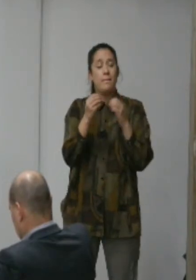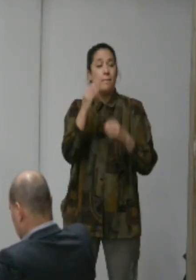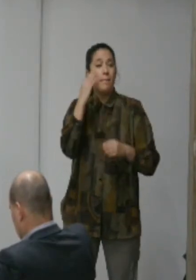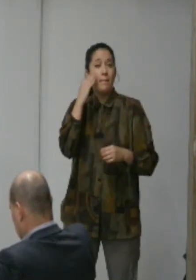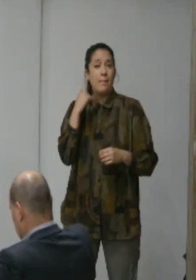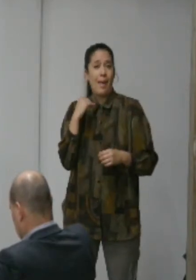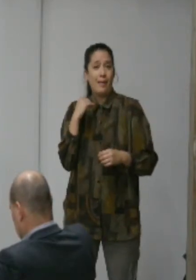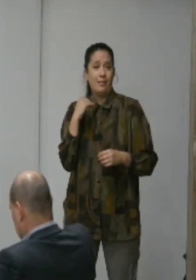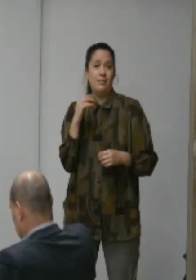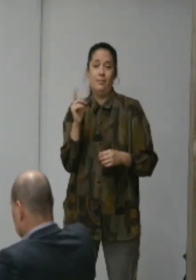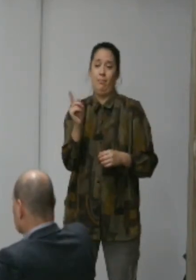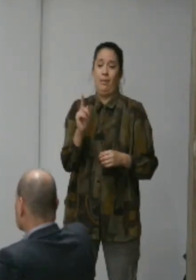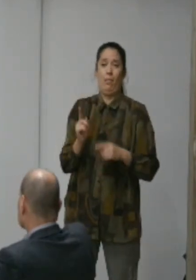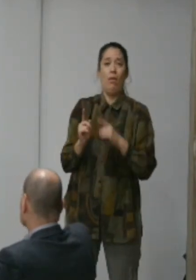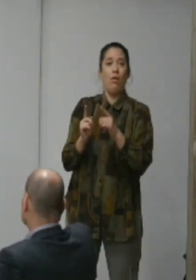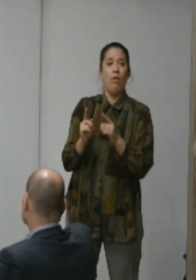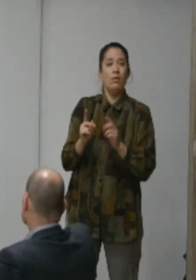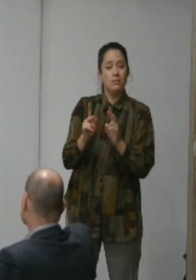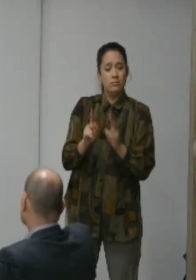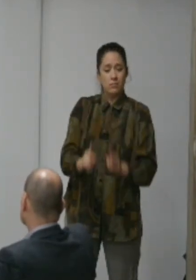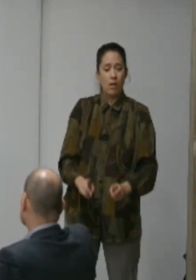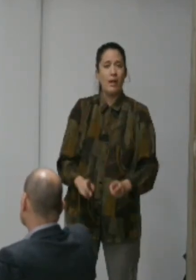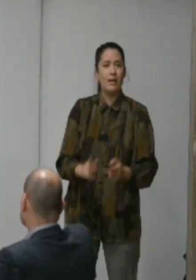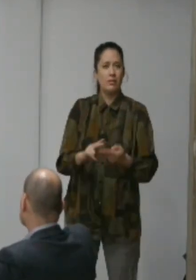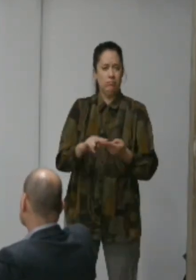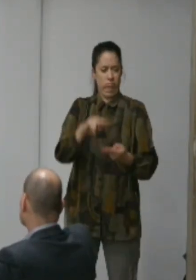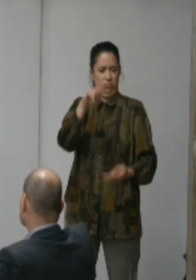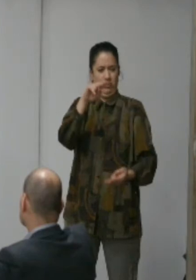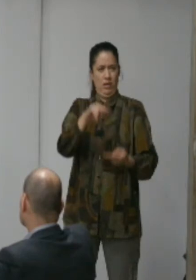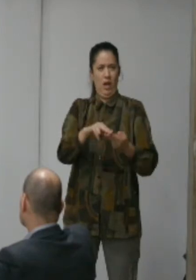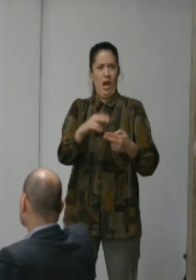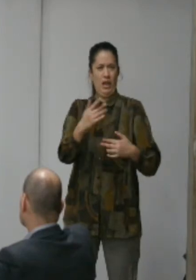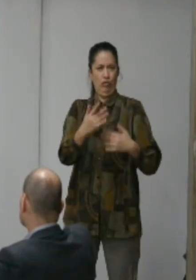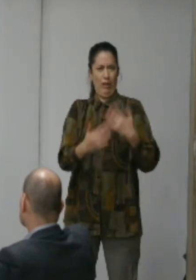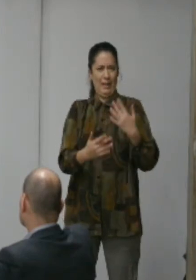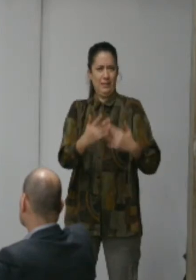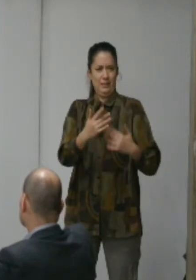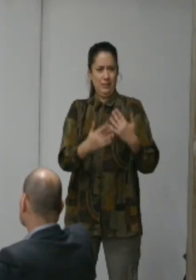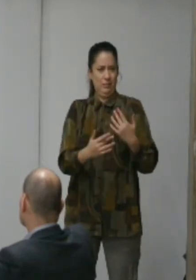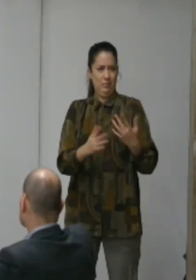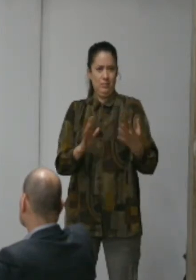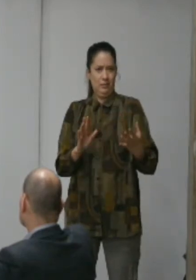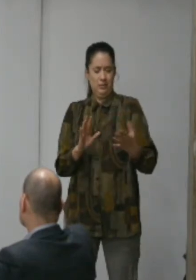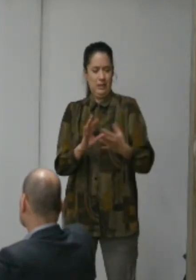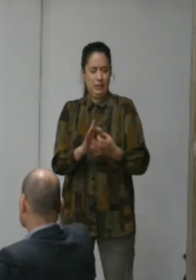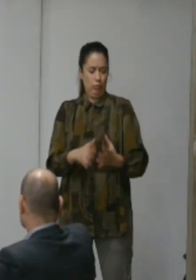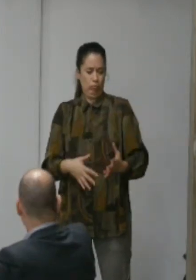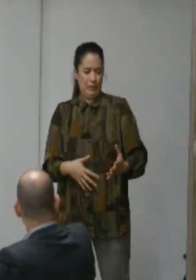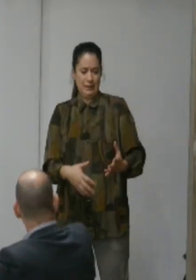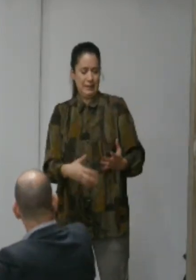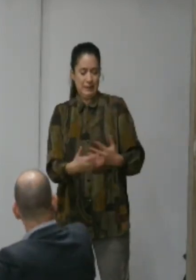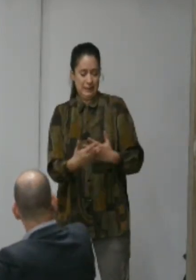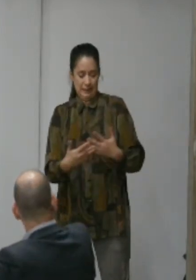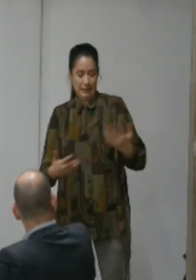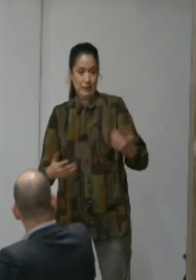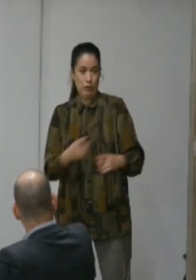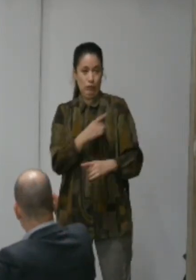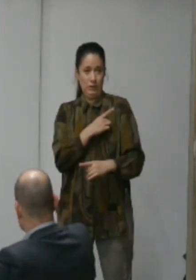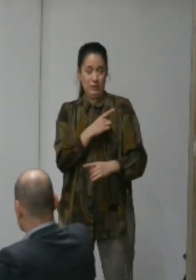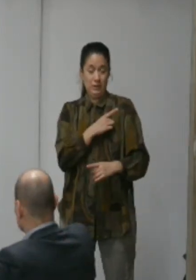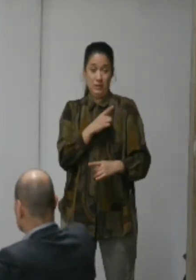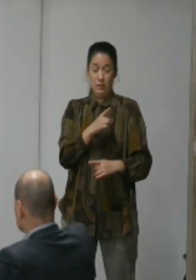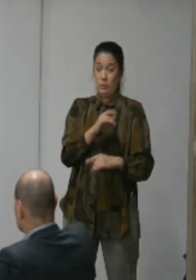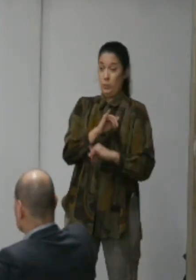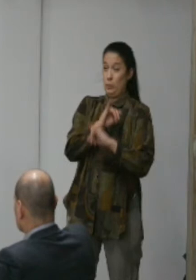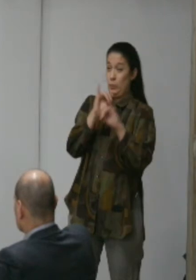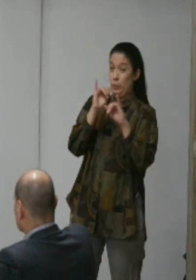very individualizing or atomizing. I can't remember even, it was just ridiculous. But gradually,